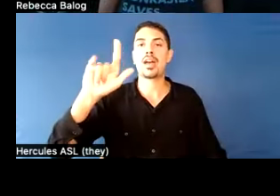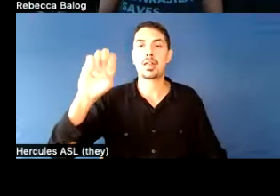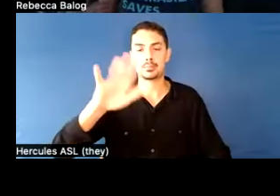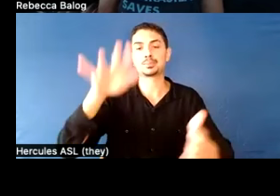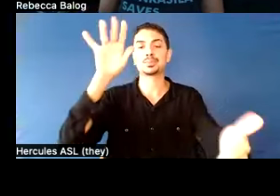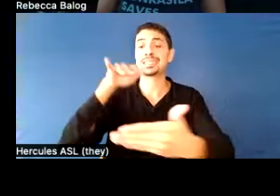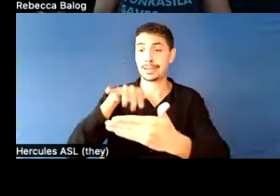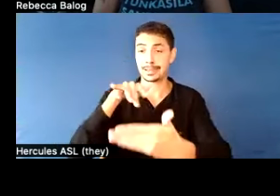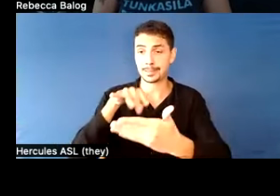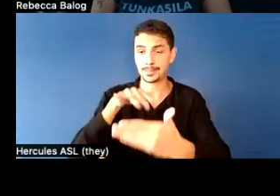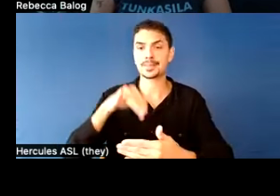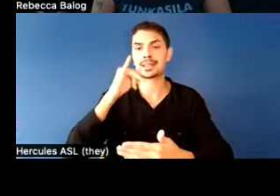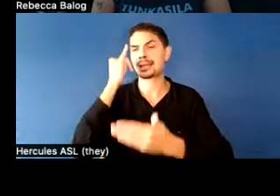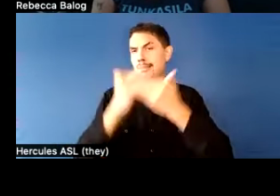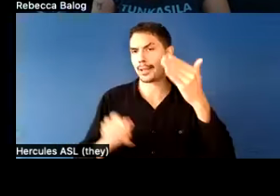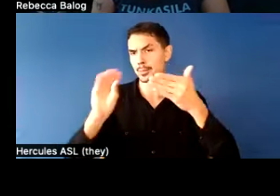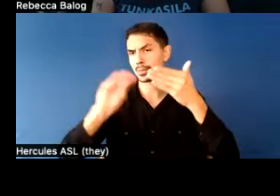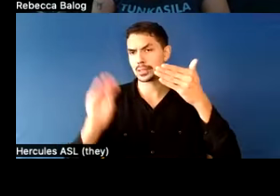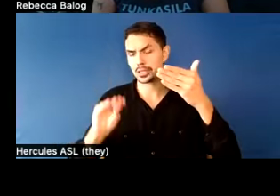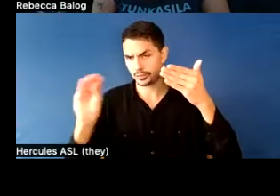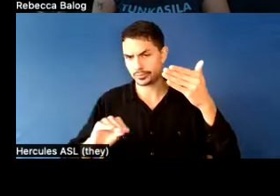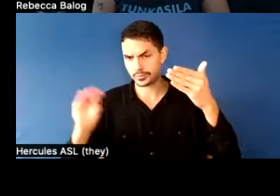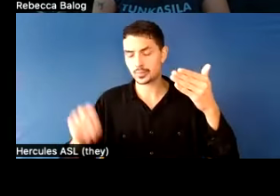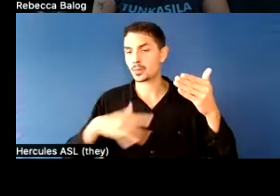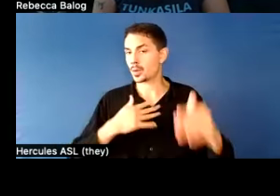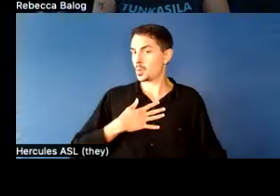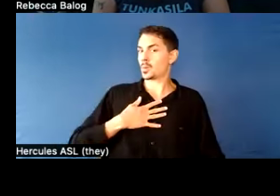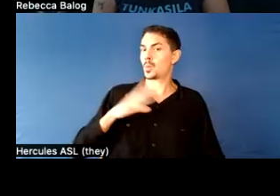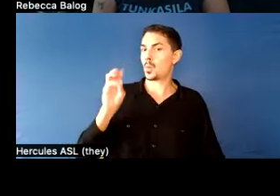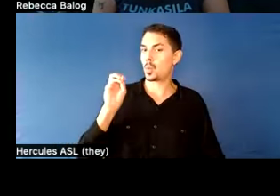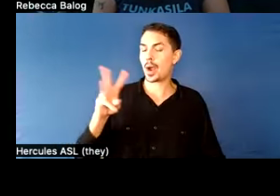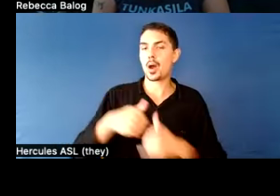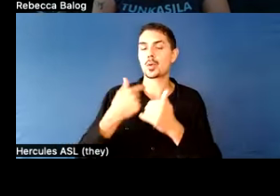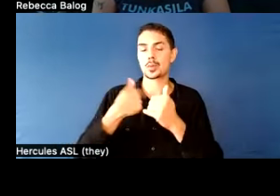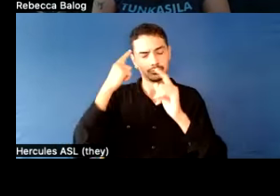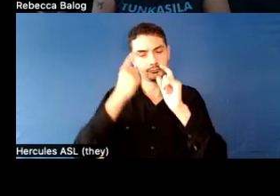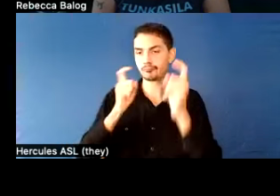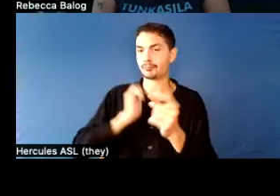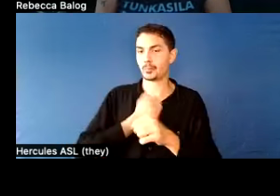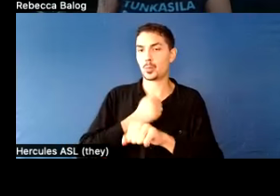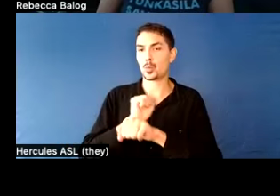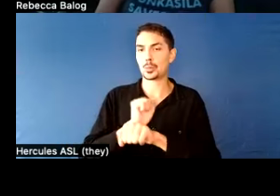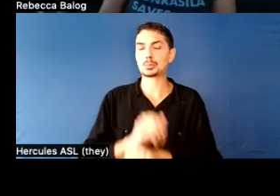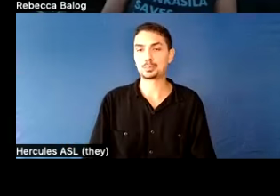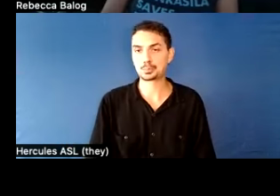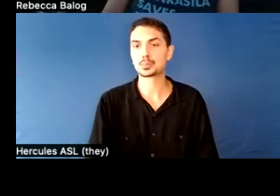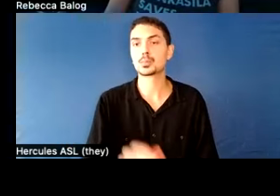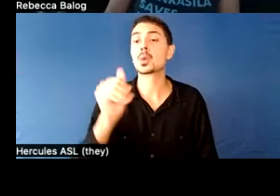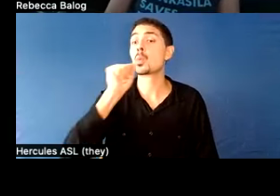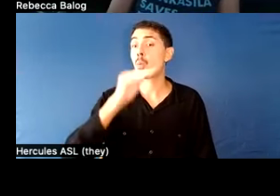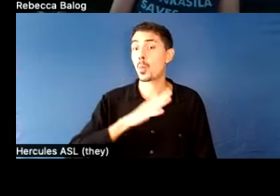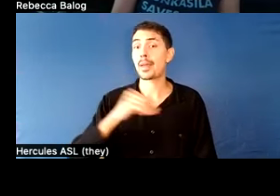last percentages, which were really enlightening the way we do our work, that women and girls,